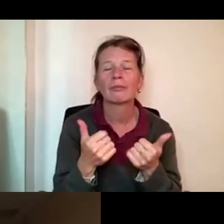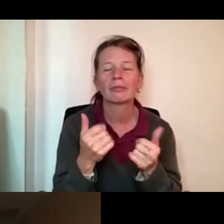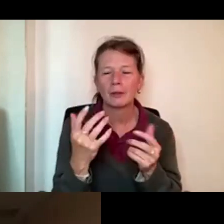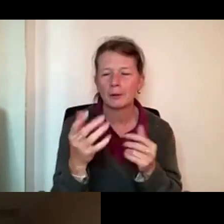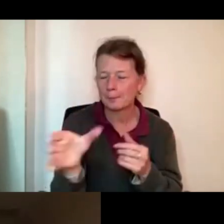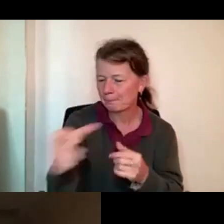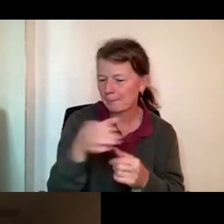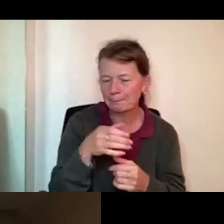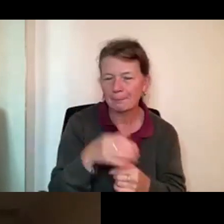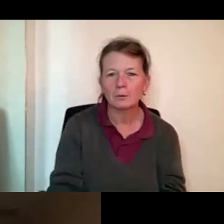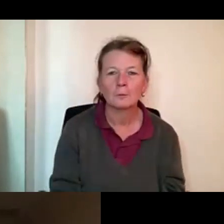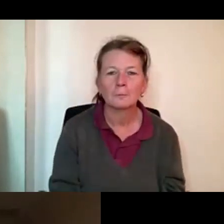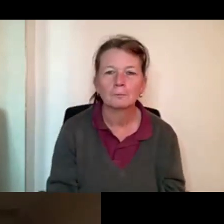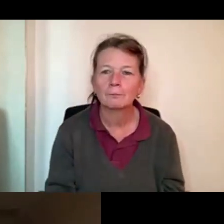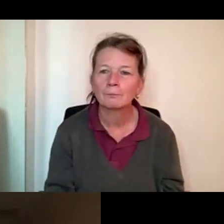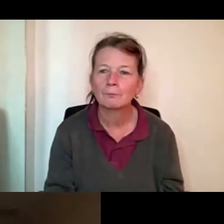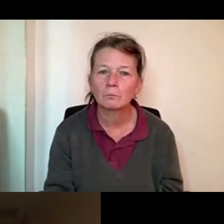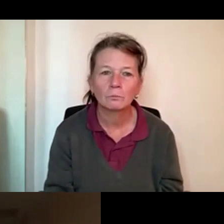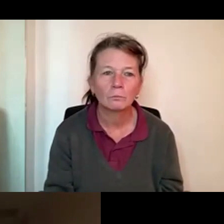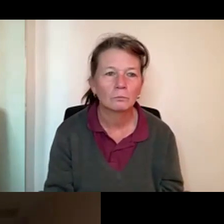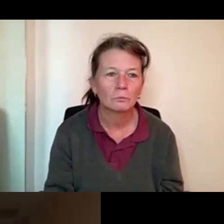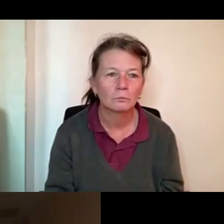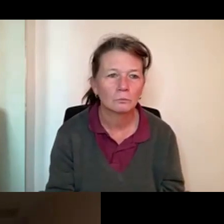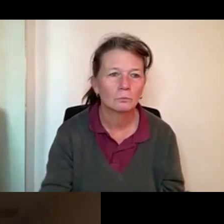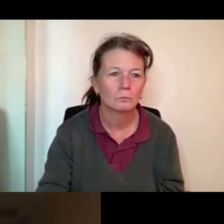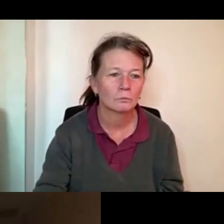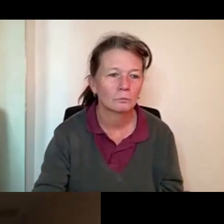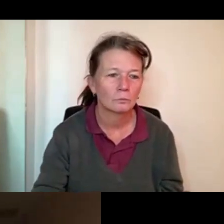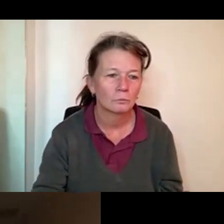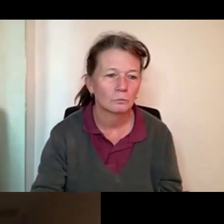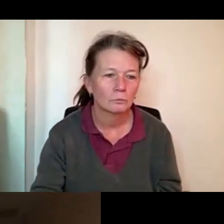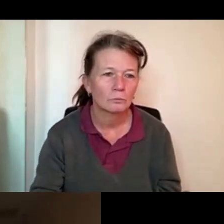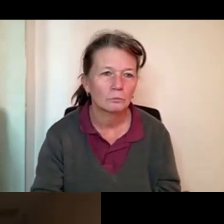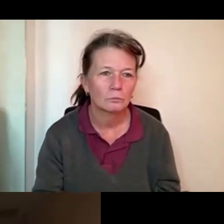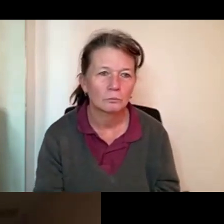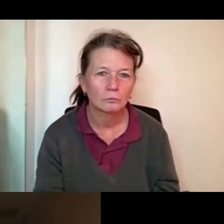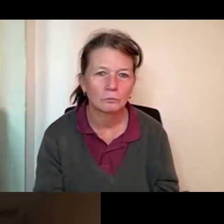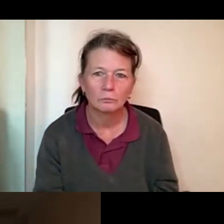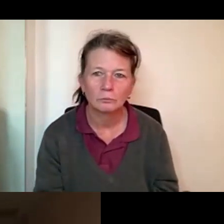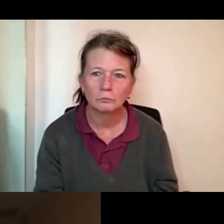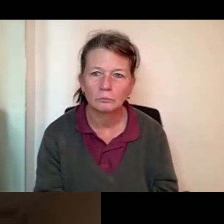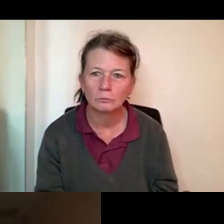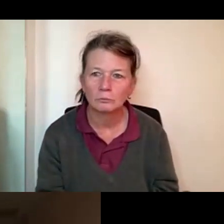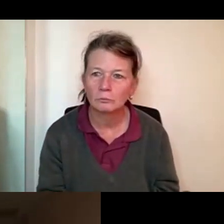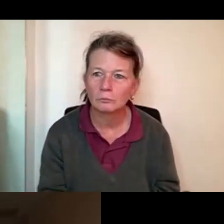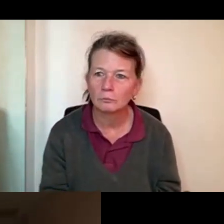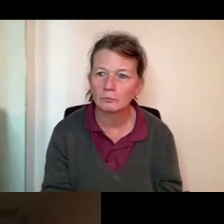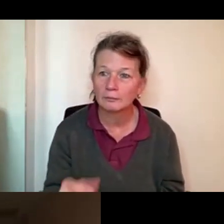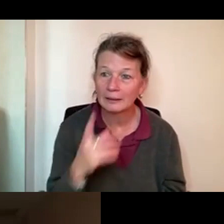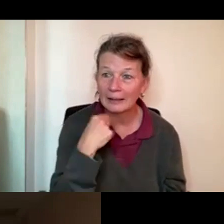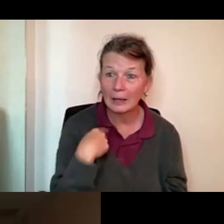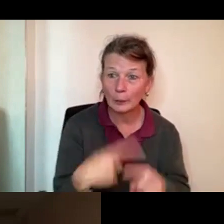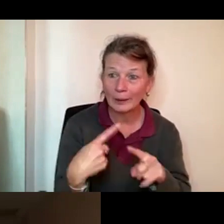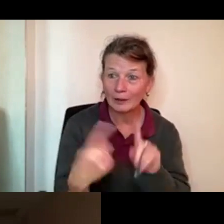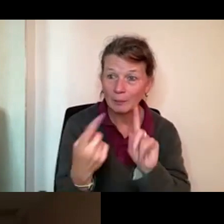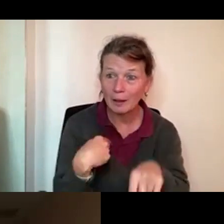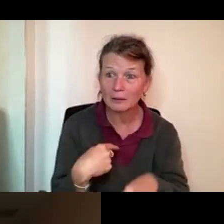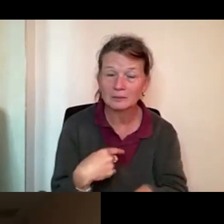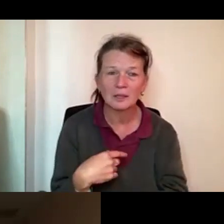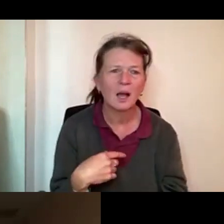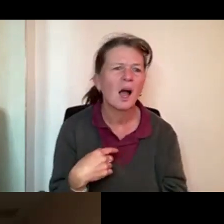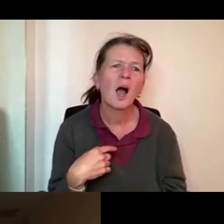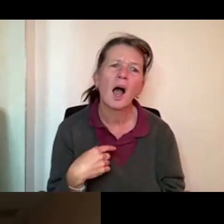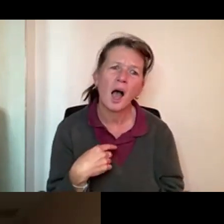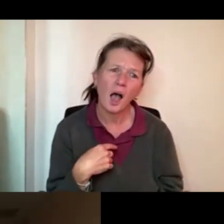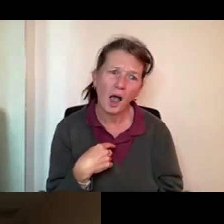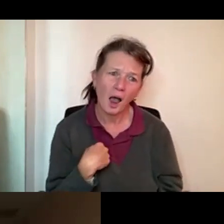Yeah, and if I can just jump off that for a quick one, and then I can pass it back off. Is that okay, Toria? Sorry about that. I was about to do the boring thing of saying, would